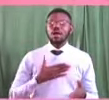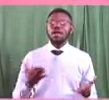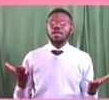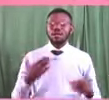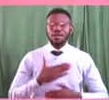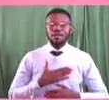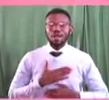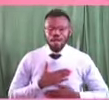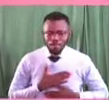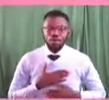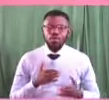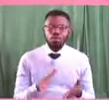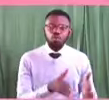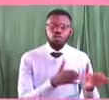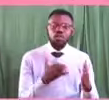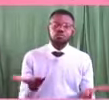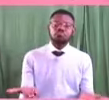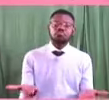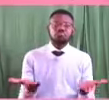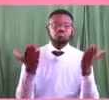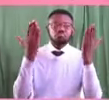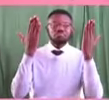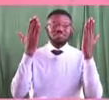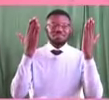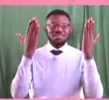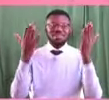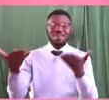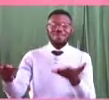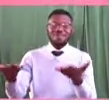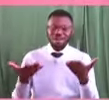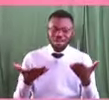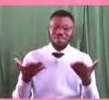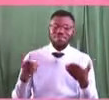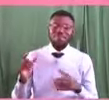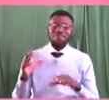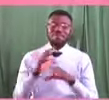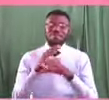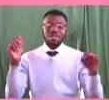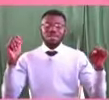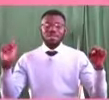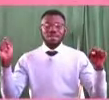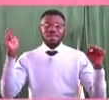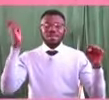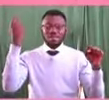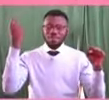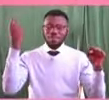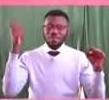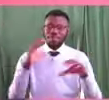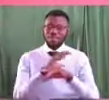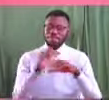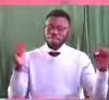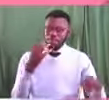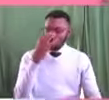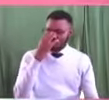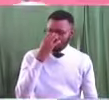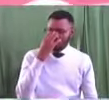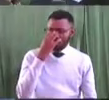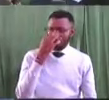to ask you to be upstanding as I welcome the President of the Republic of Kenya, President William Ruto. Mr.